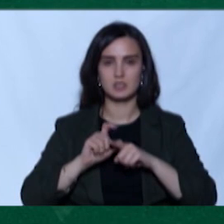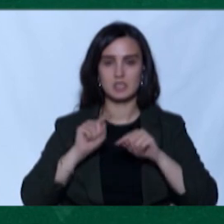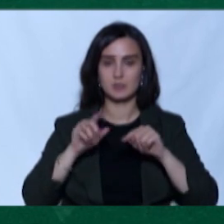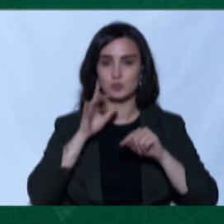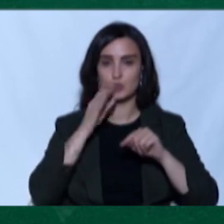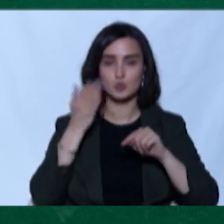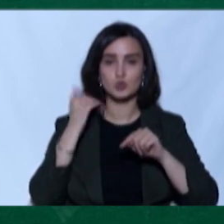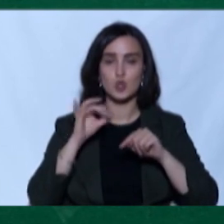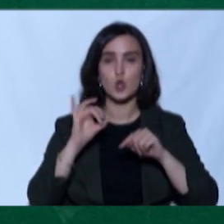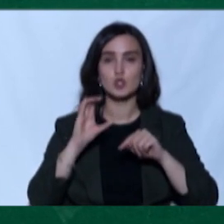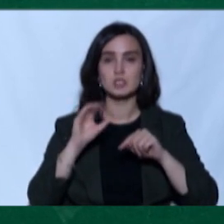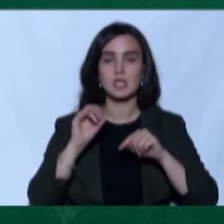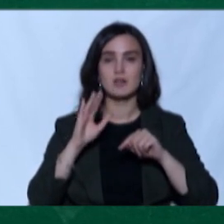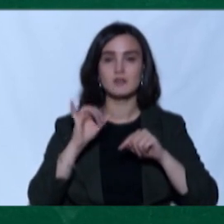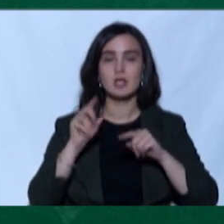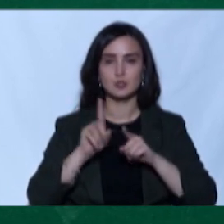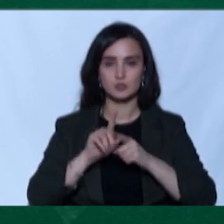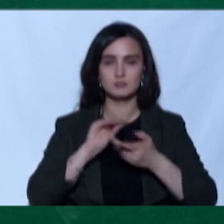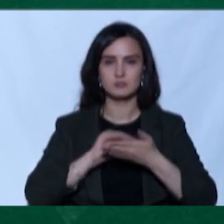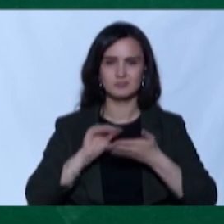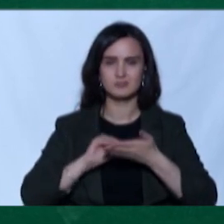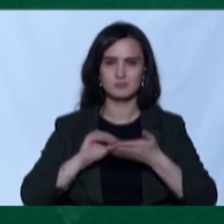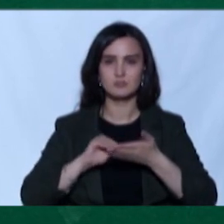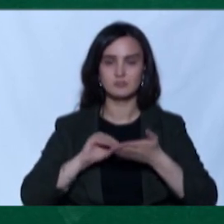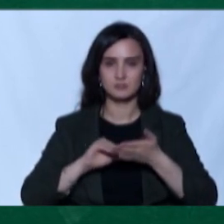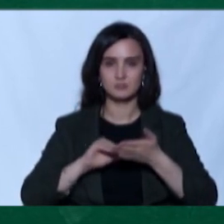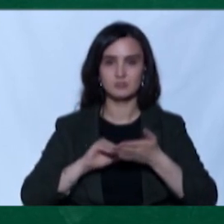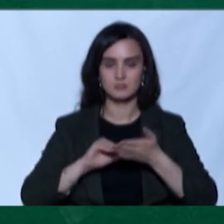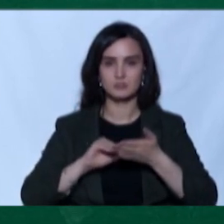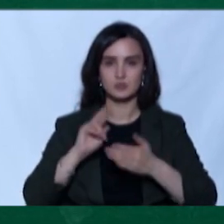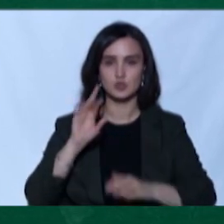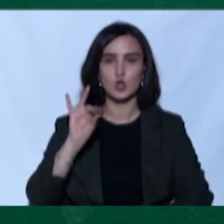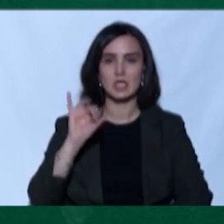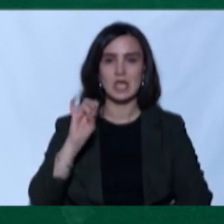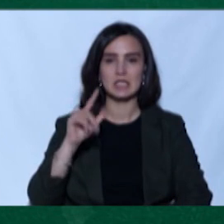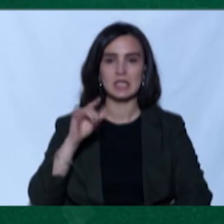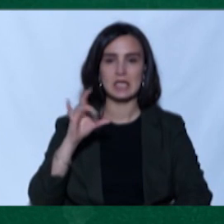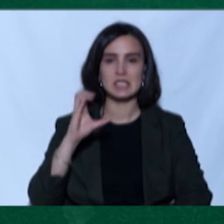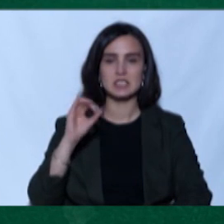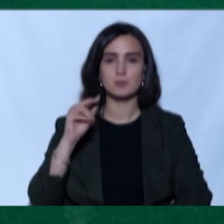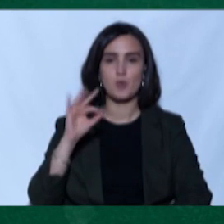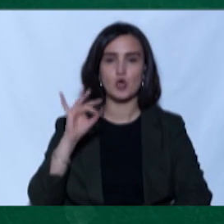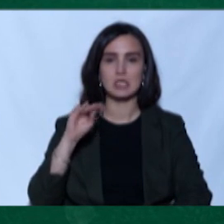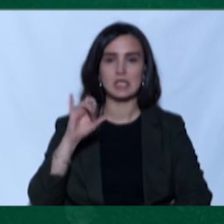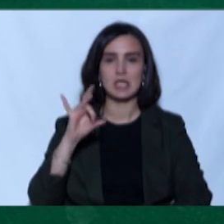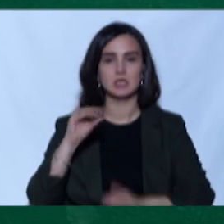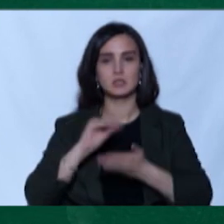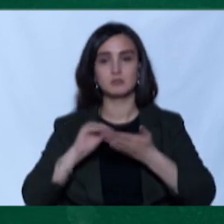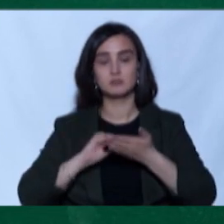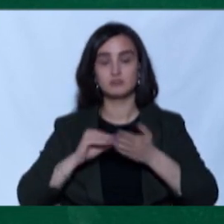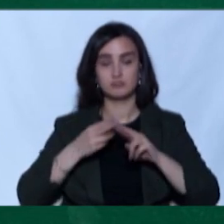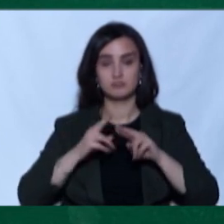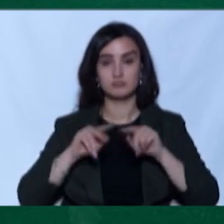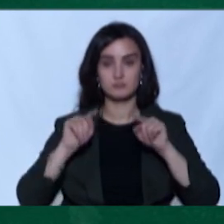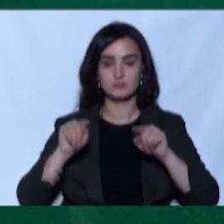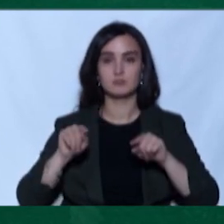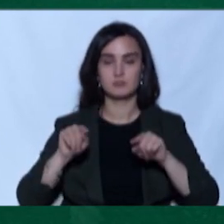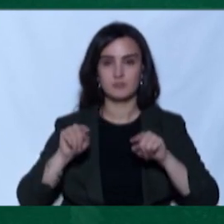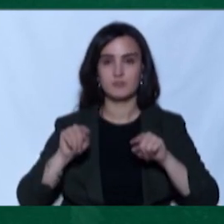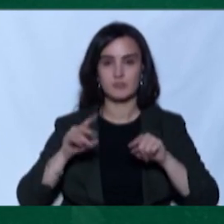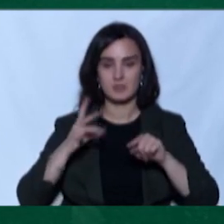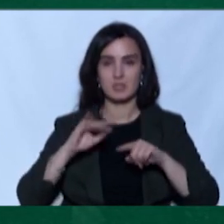Oscar Wilde also came up with The Picture of Dorian Gray, yes, which undoubtedly intimidated Arthur Conan Doyle,